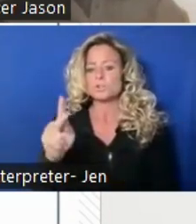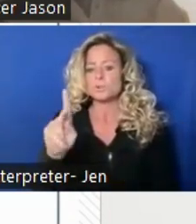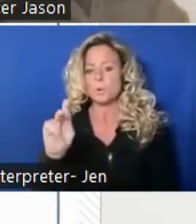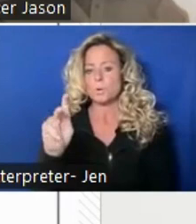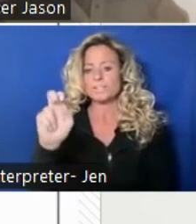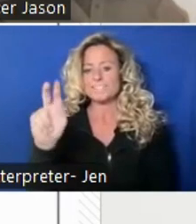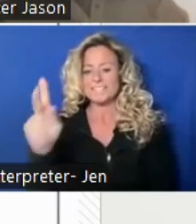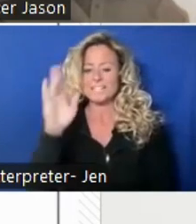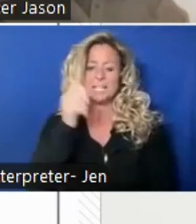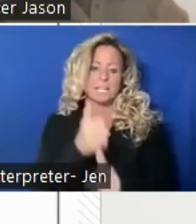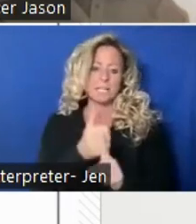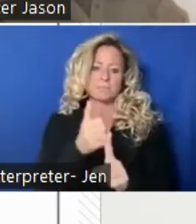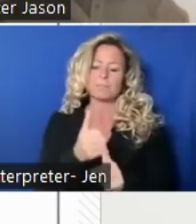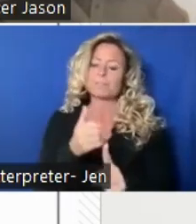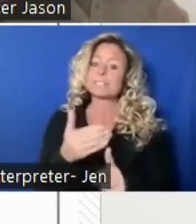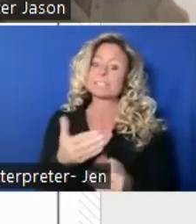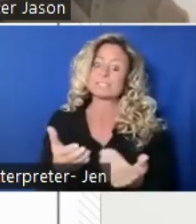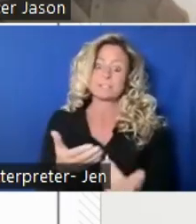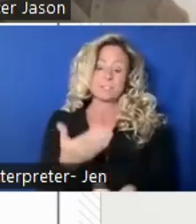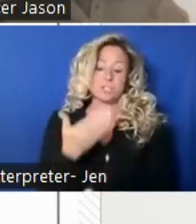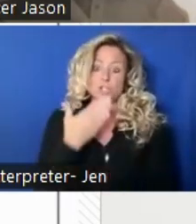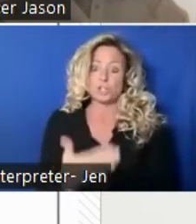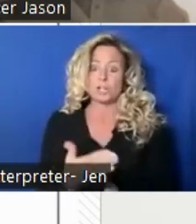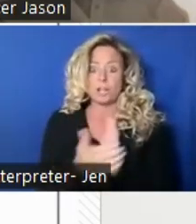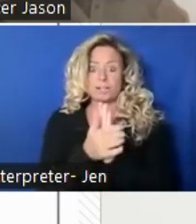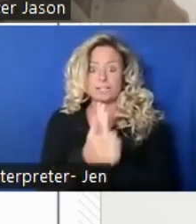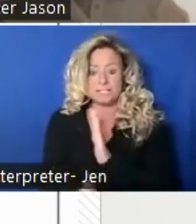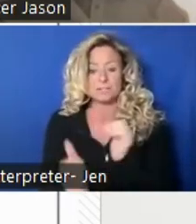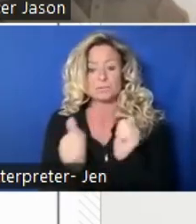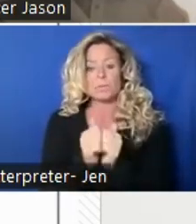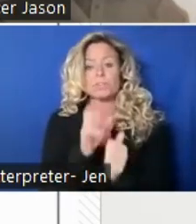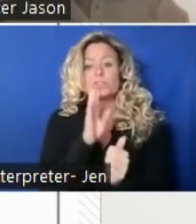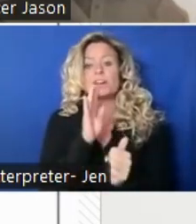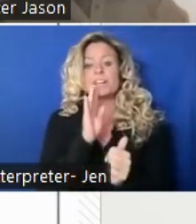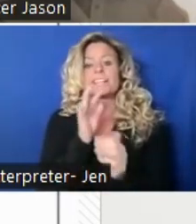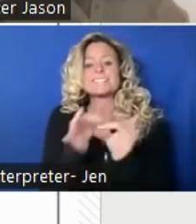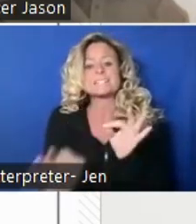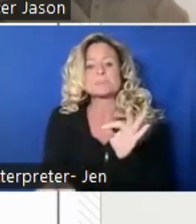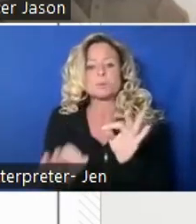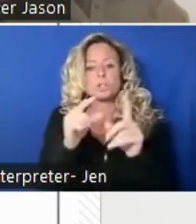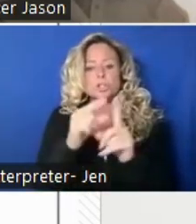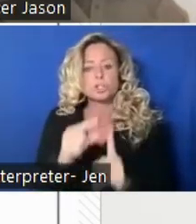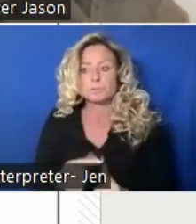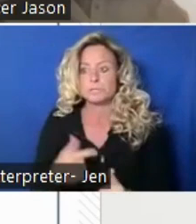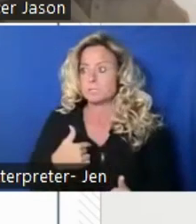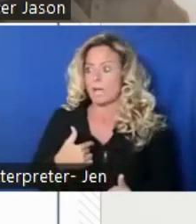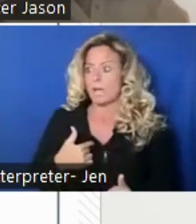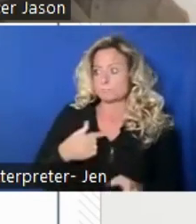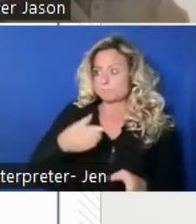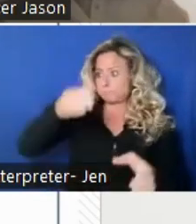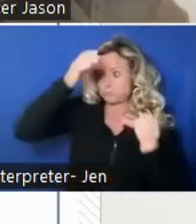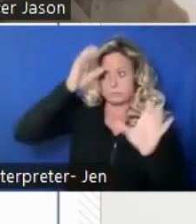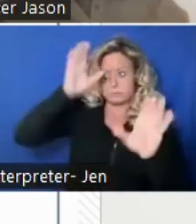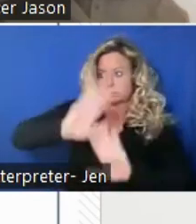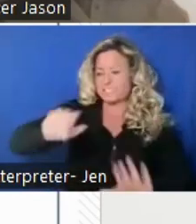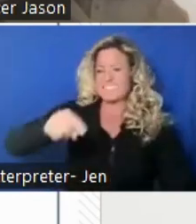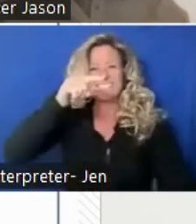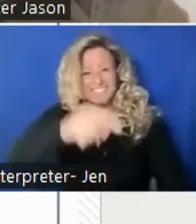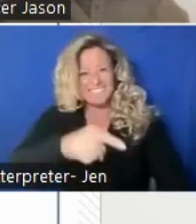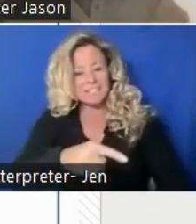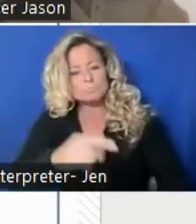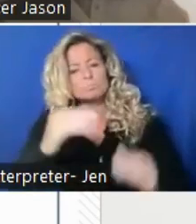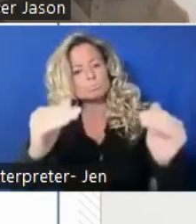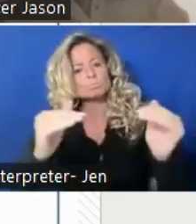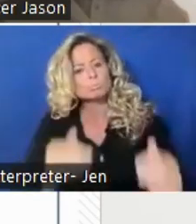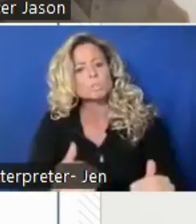simple terms that even I can understand, because I don't understand this stuff very well. And so he will talk to us on November 8th. Teacher, show of hands,